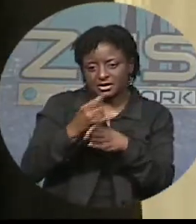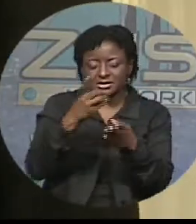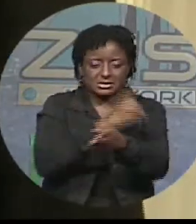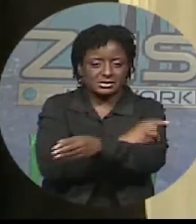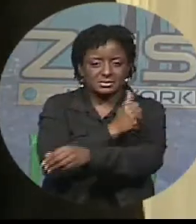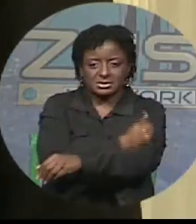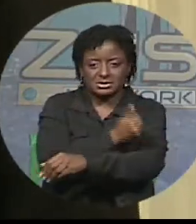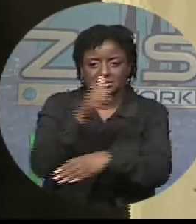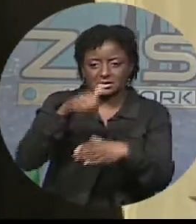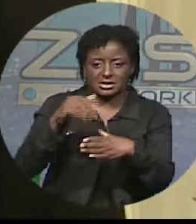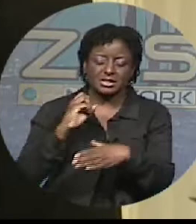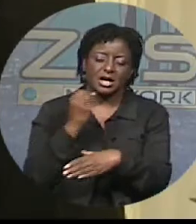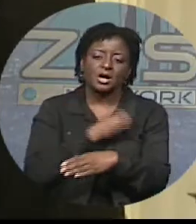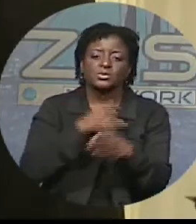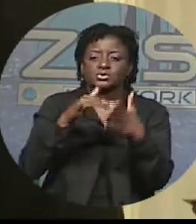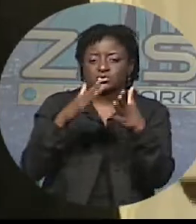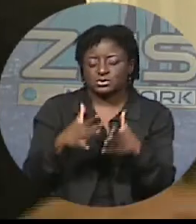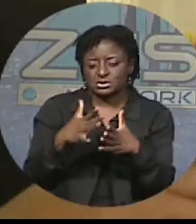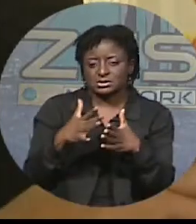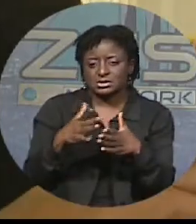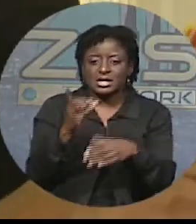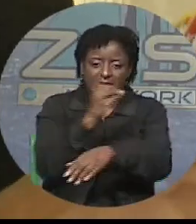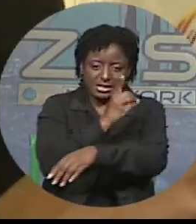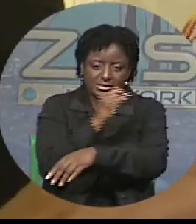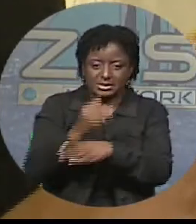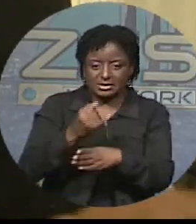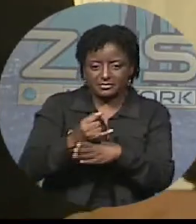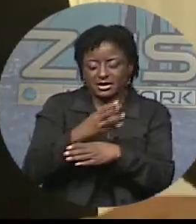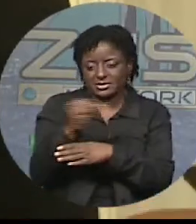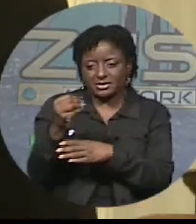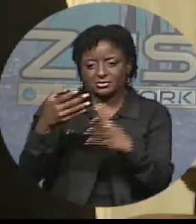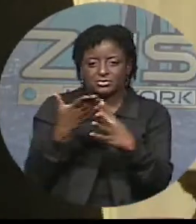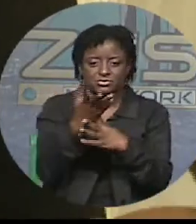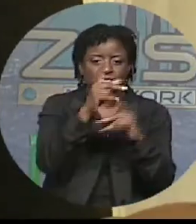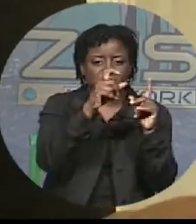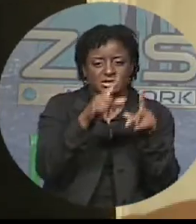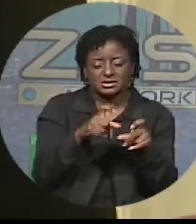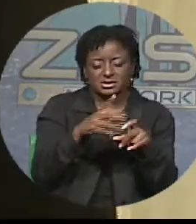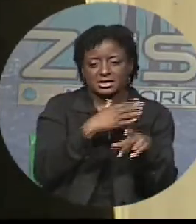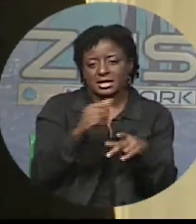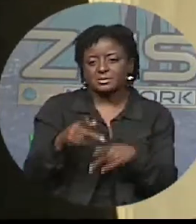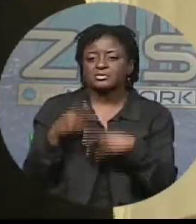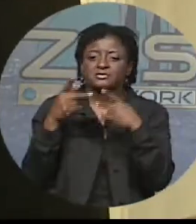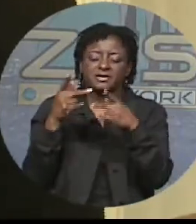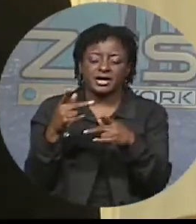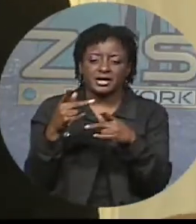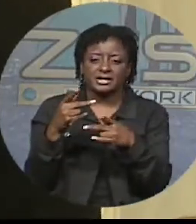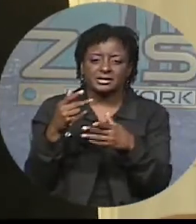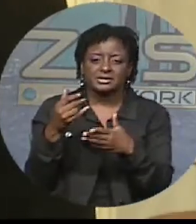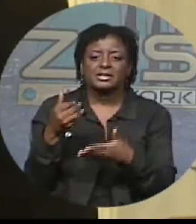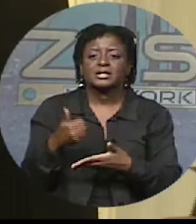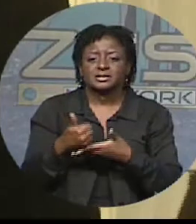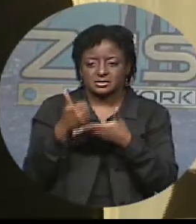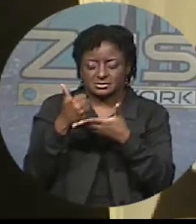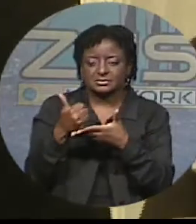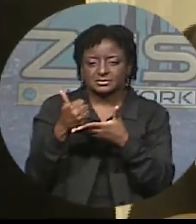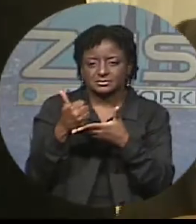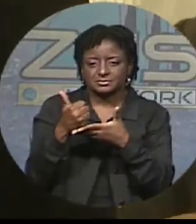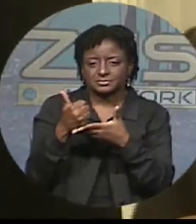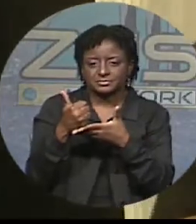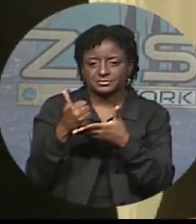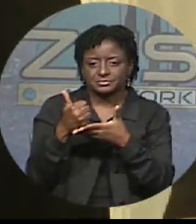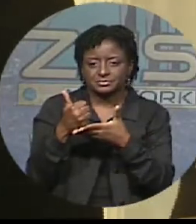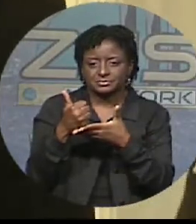our students, not only to identify them through testing, but also to provide some intervening